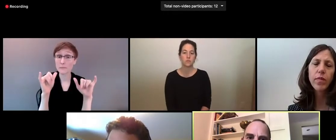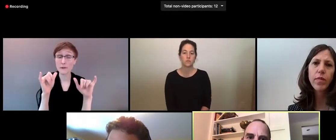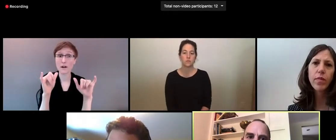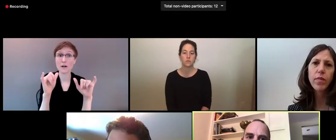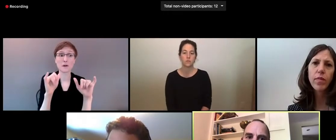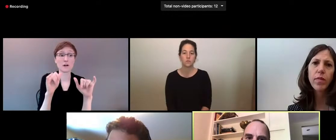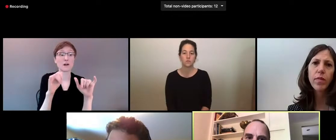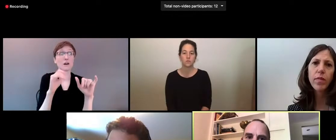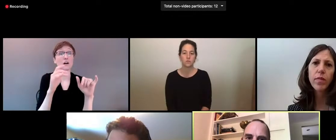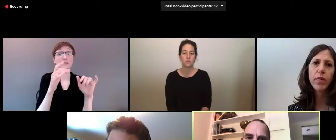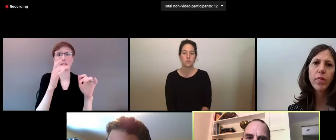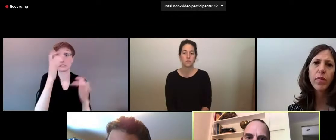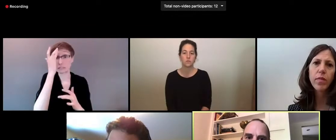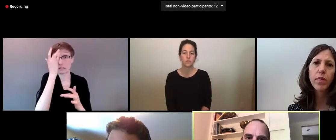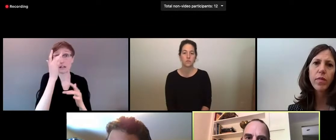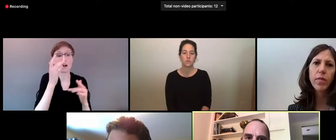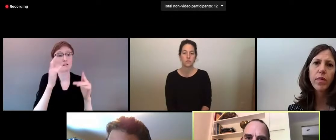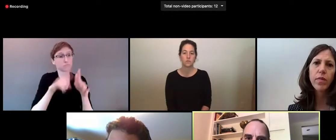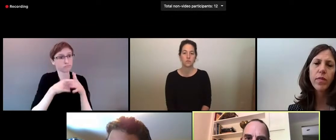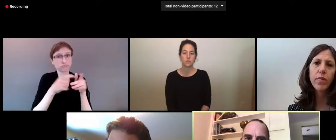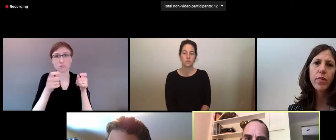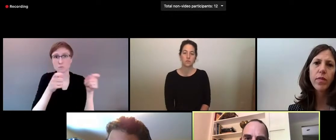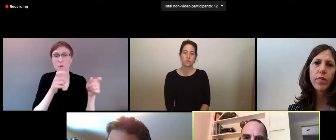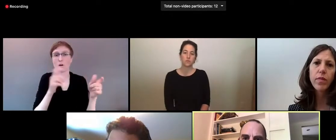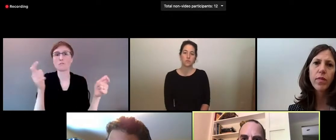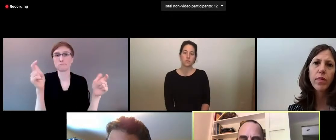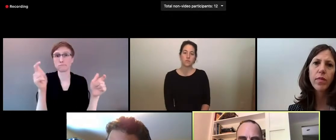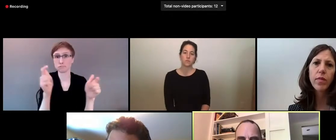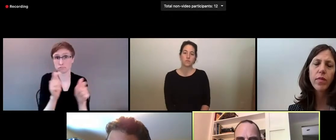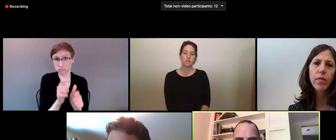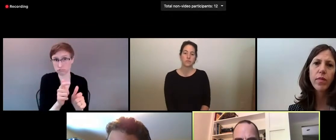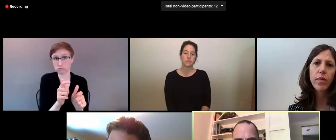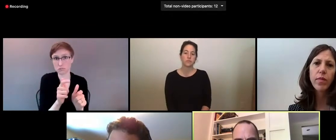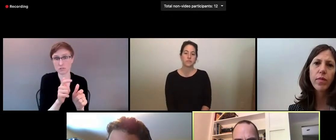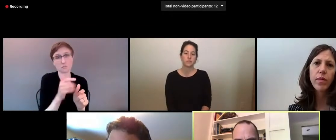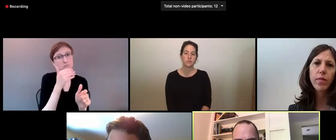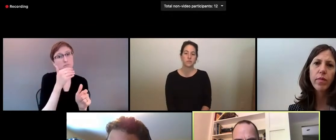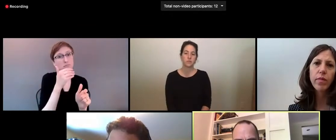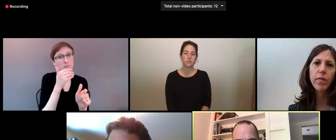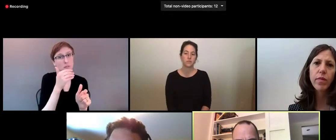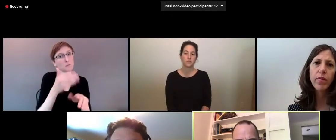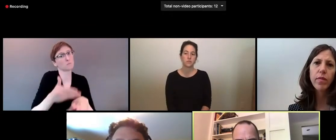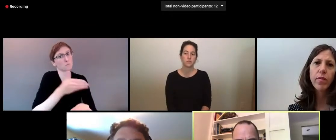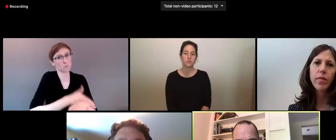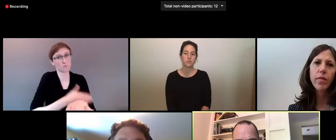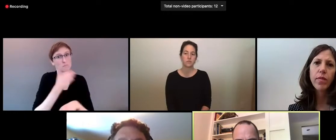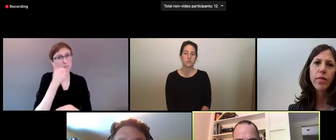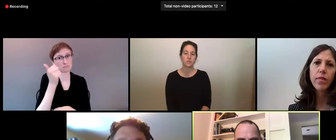in long-term care facilities than we've seen in the general population in Ottawa. So,